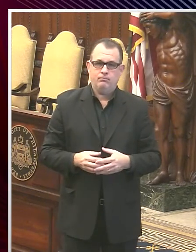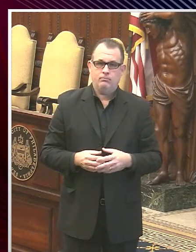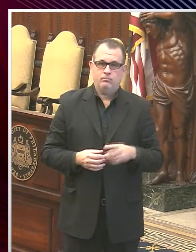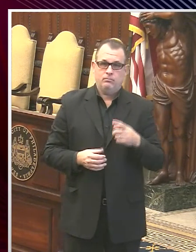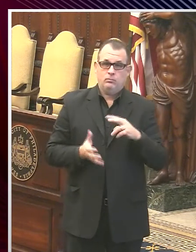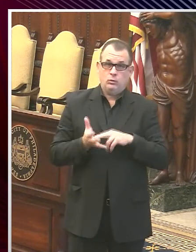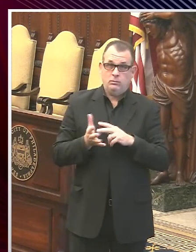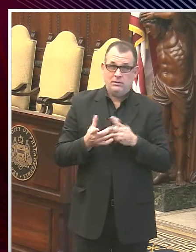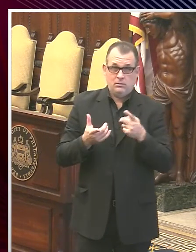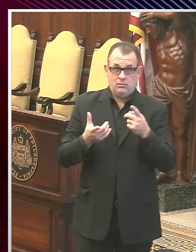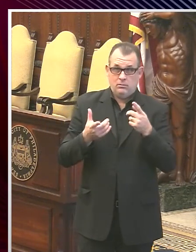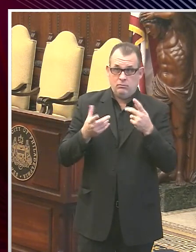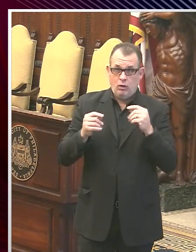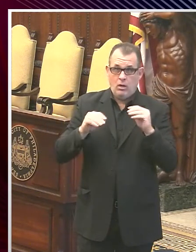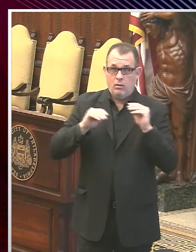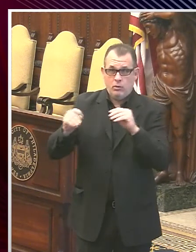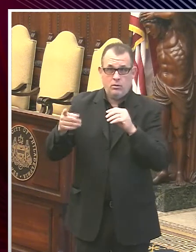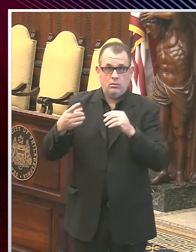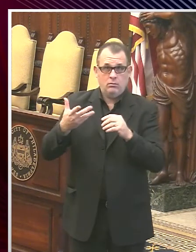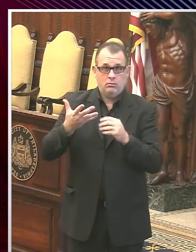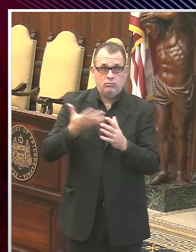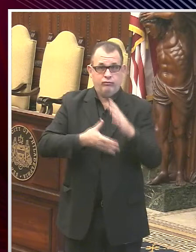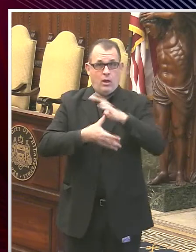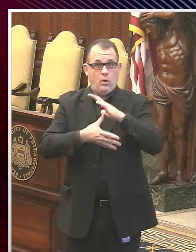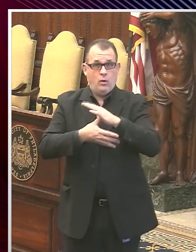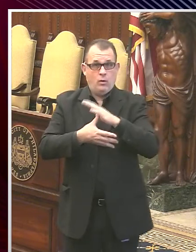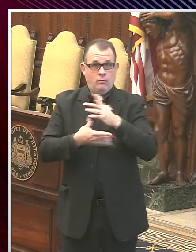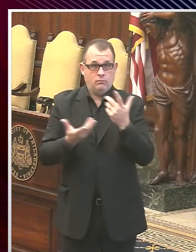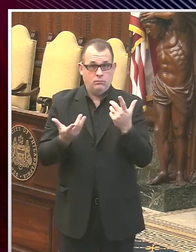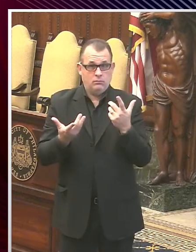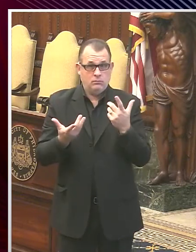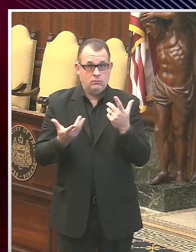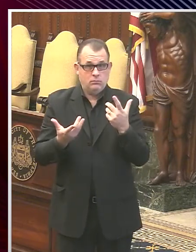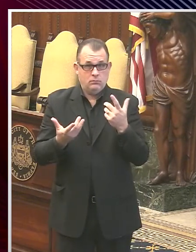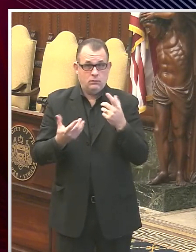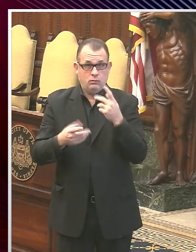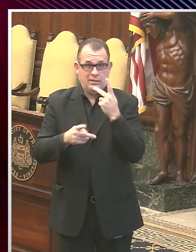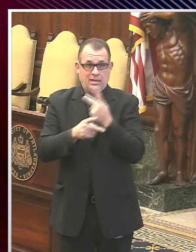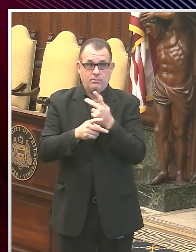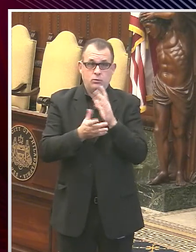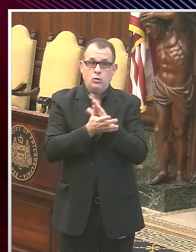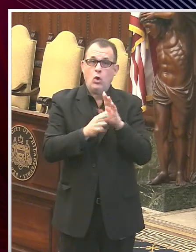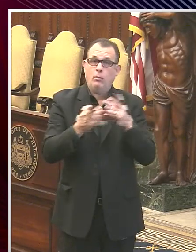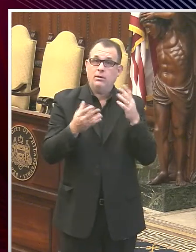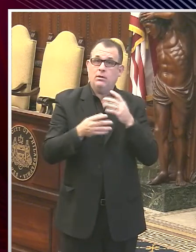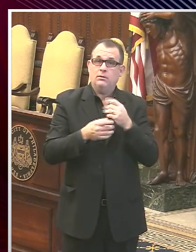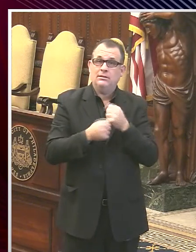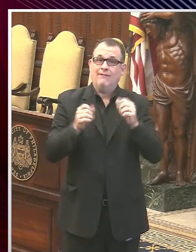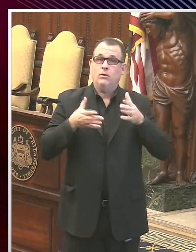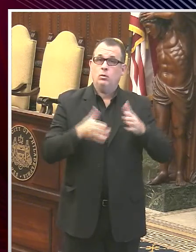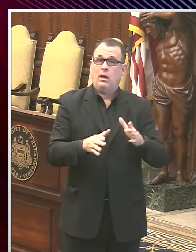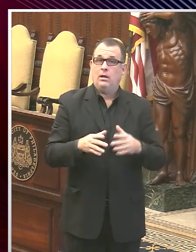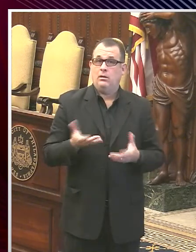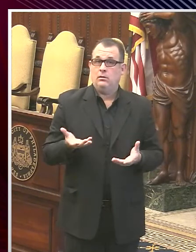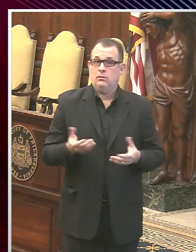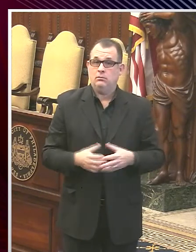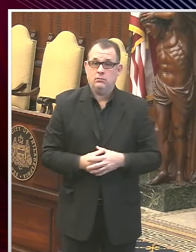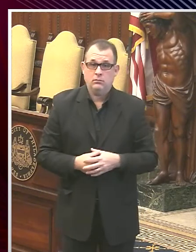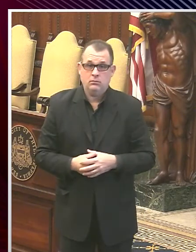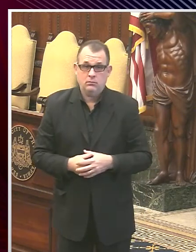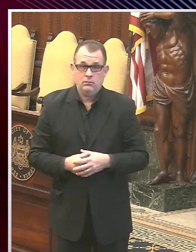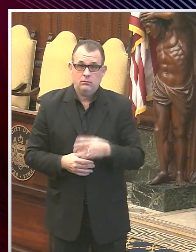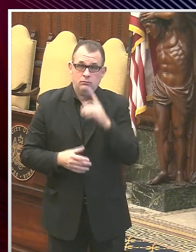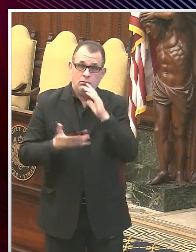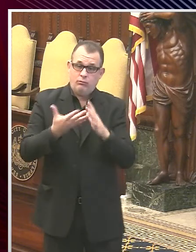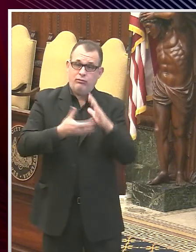mean, I'd certainly like to get schools back open again and have it done safely. But I mean, they are a priority for us.